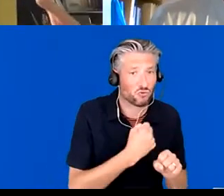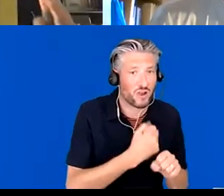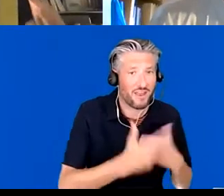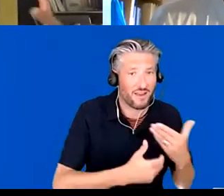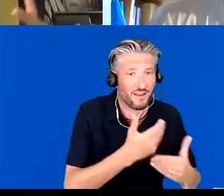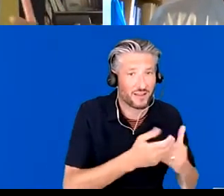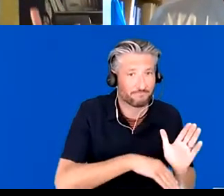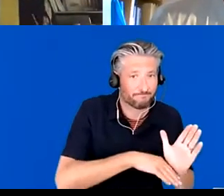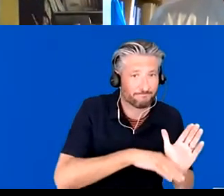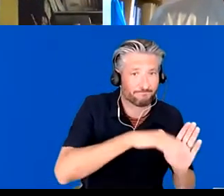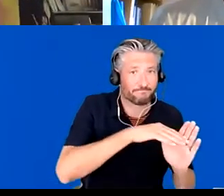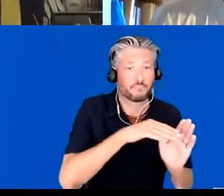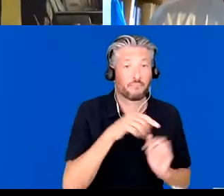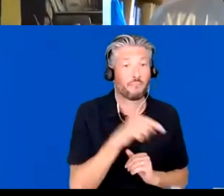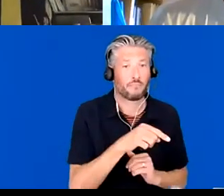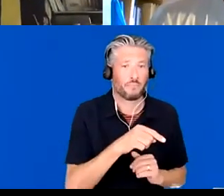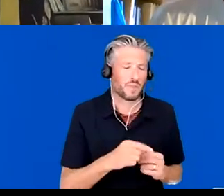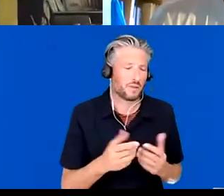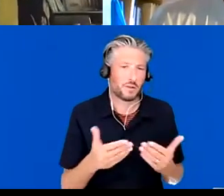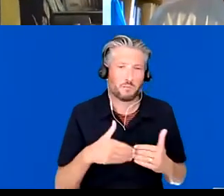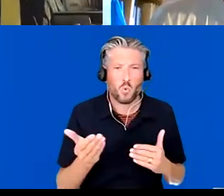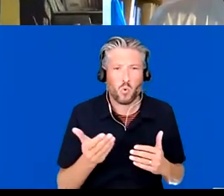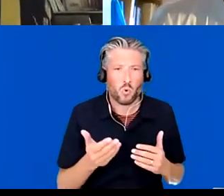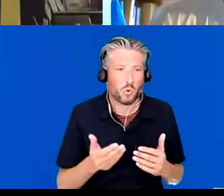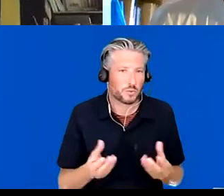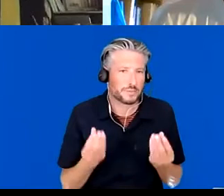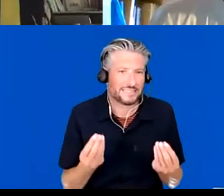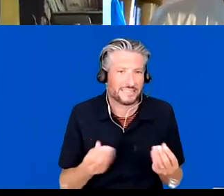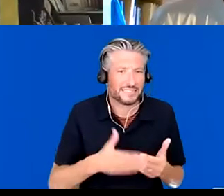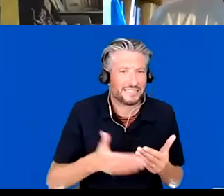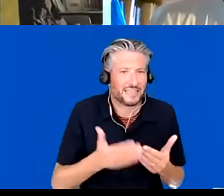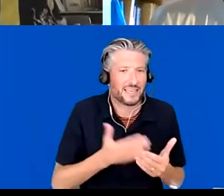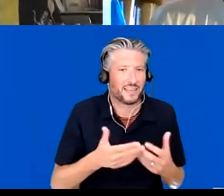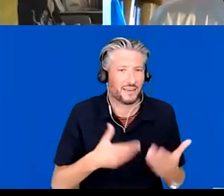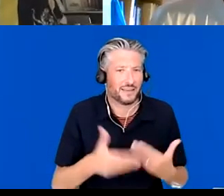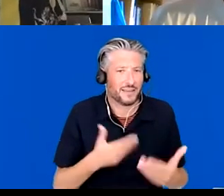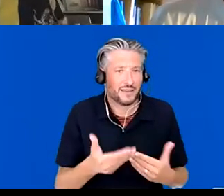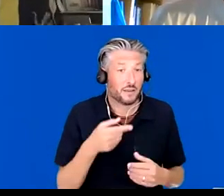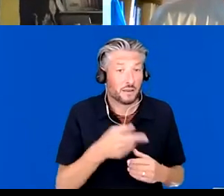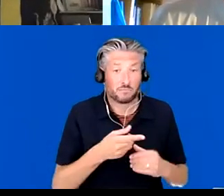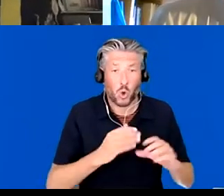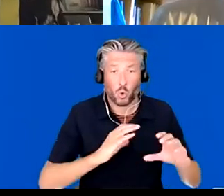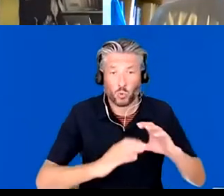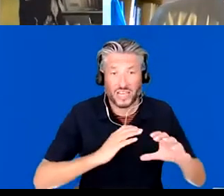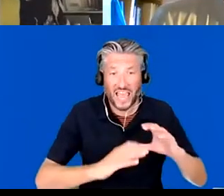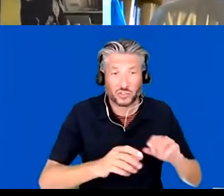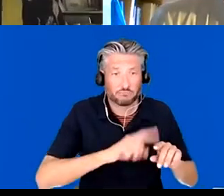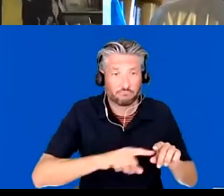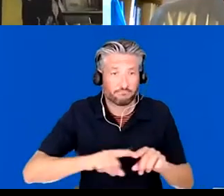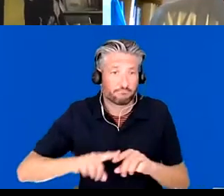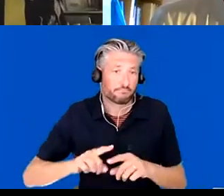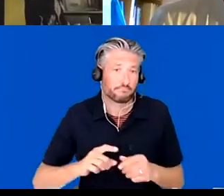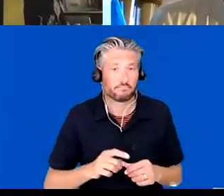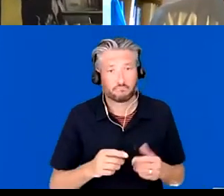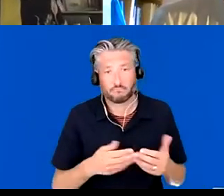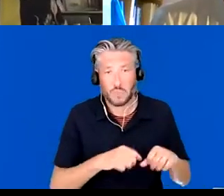it was easy for them in that sense, or perhaps easier to communicate, in different ways via the Slack channel and so